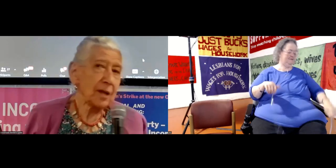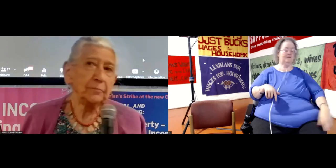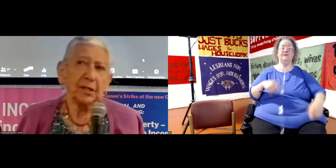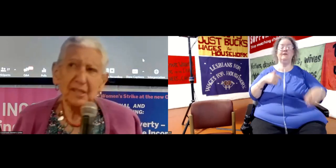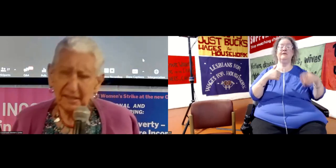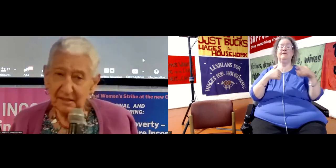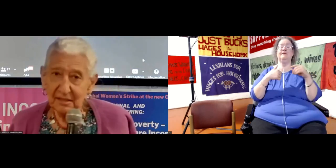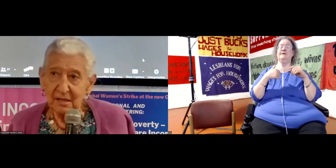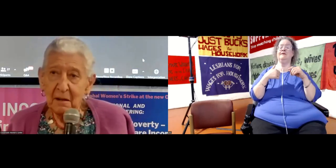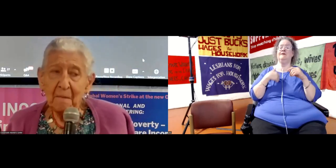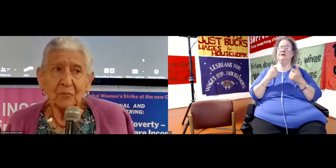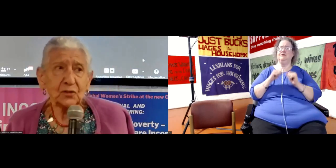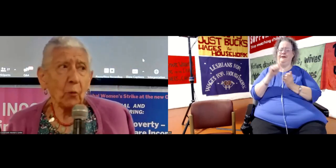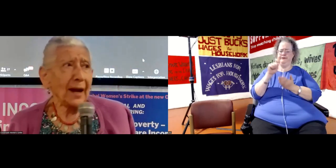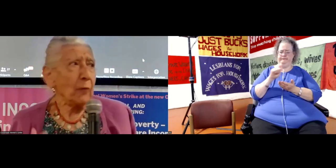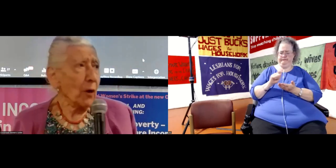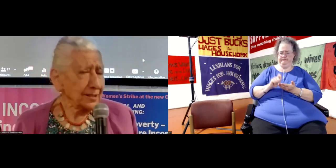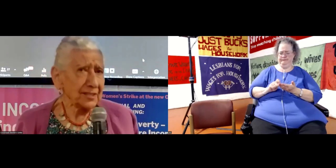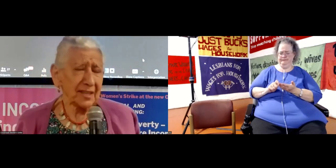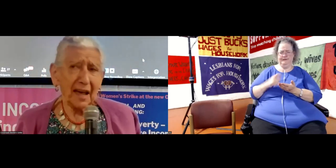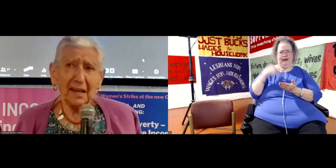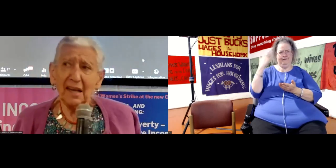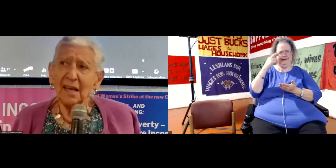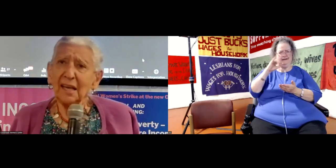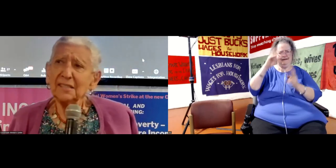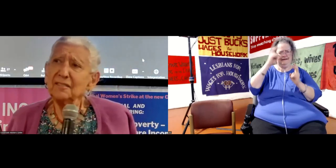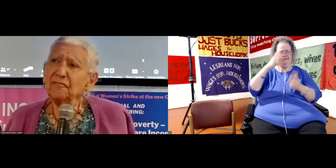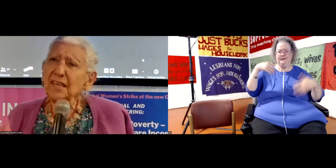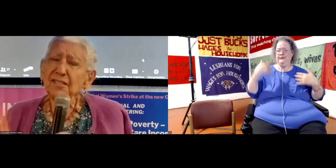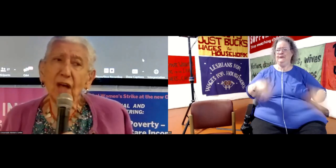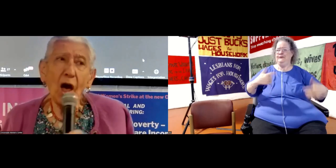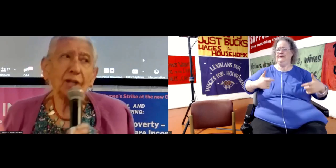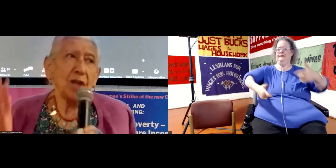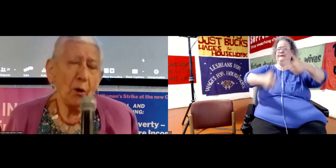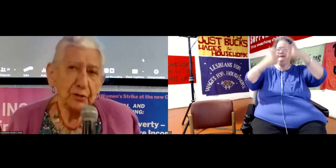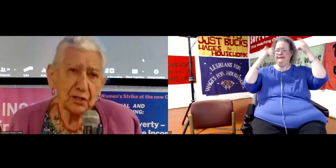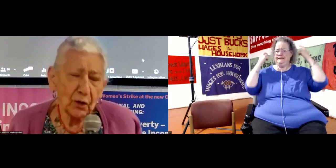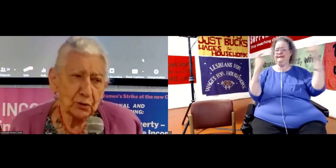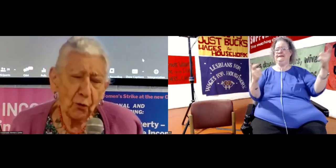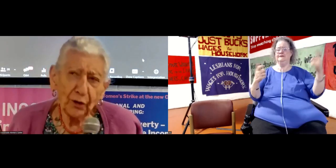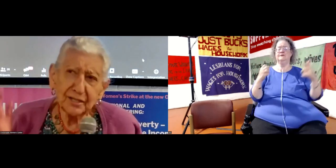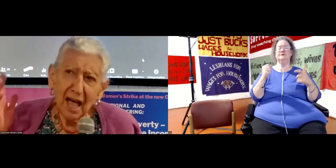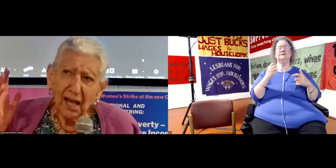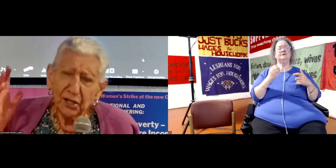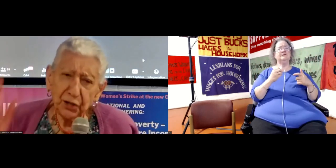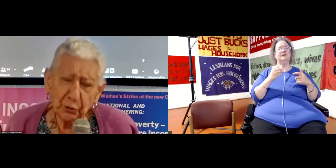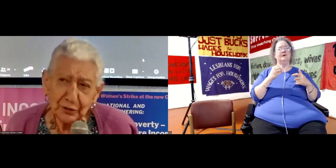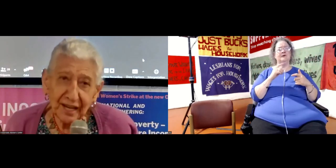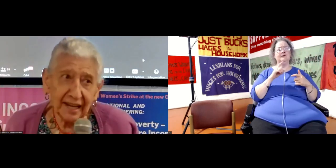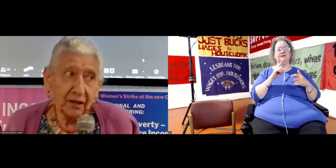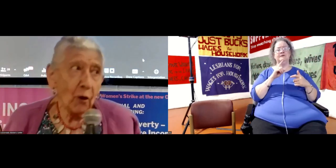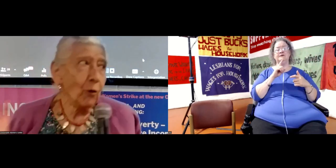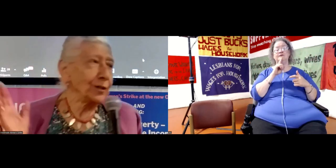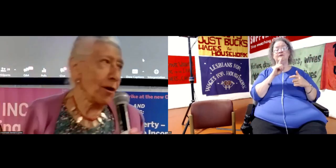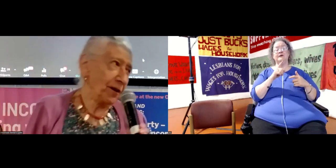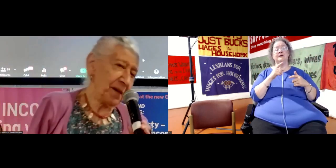the subject is. So what I want to say is that these are notes towards